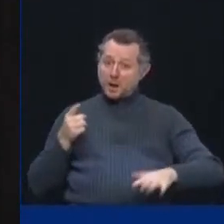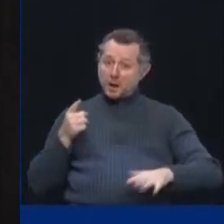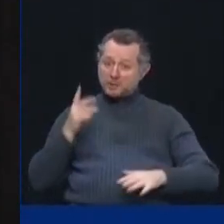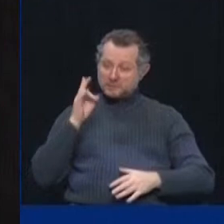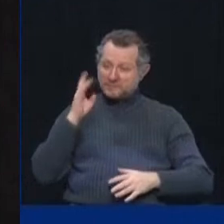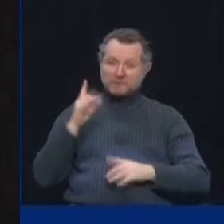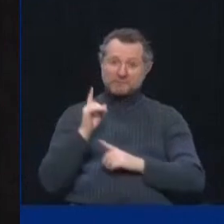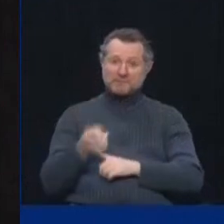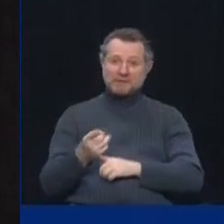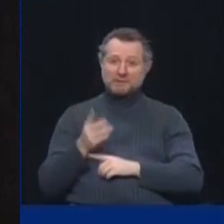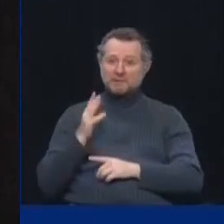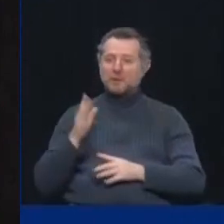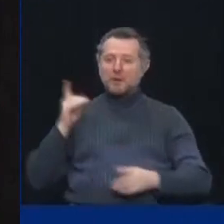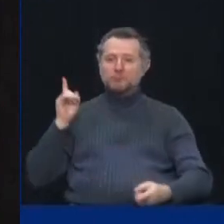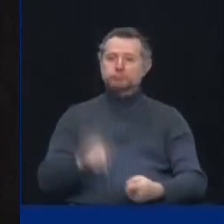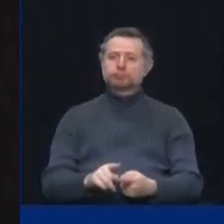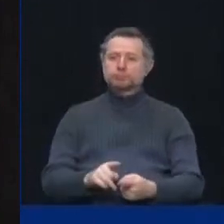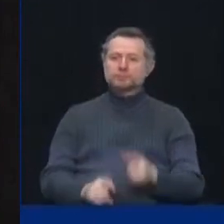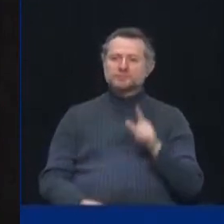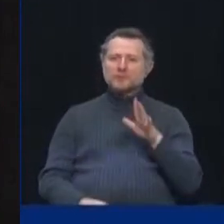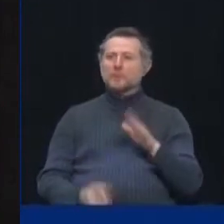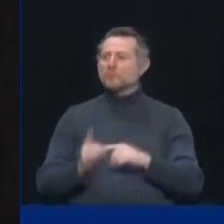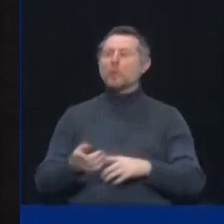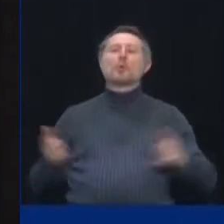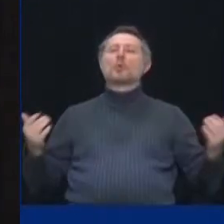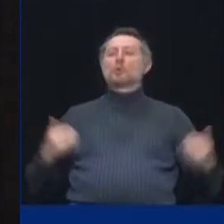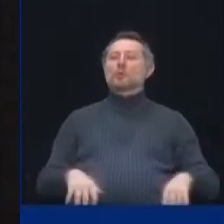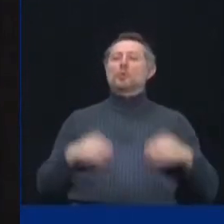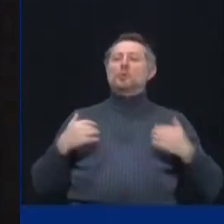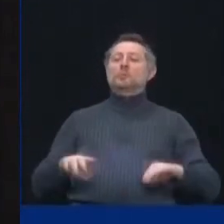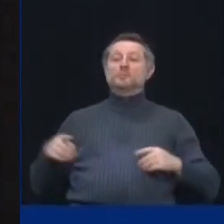here, they deserve to be able to get to and from